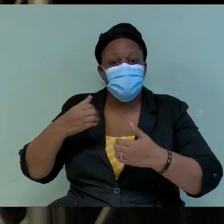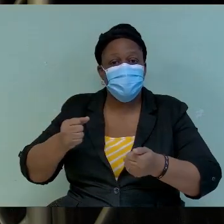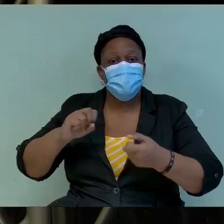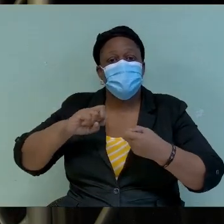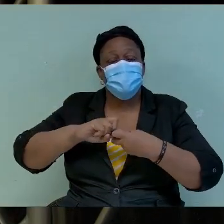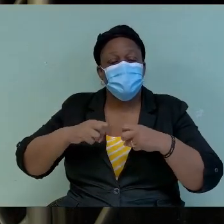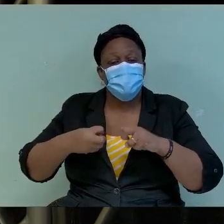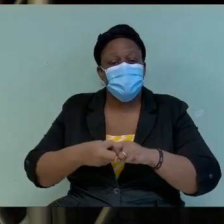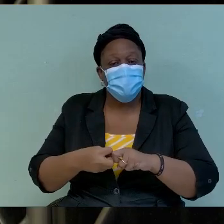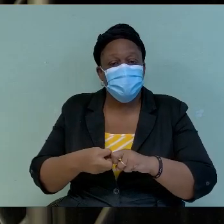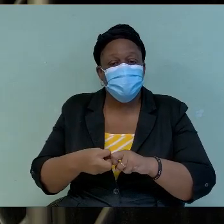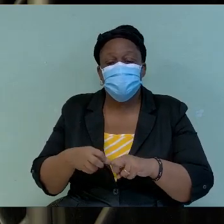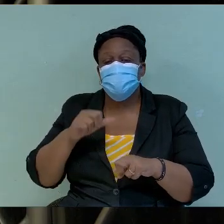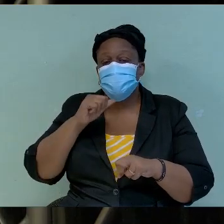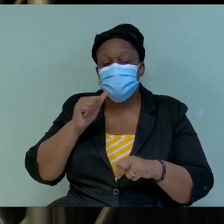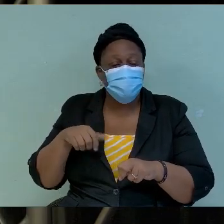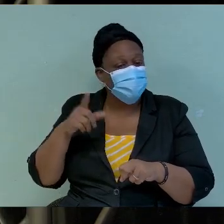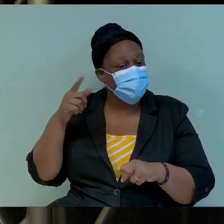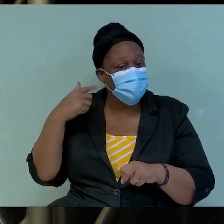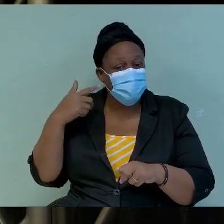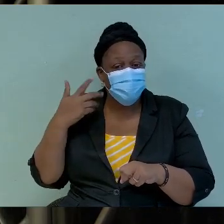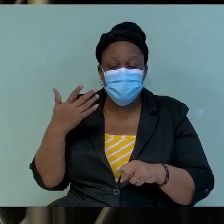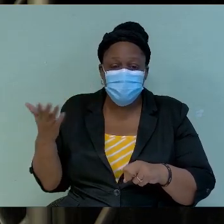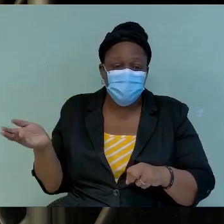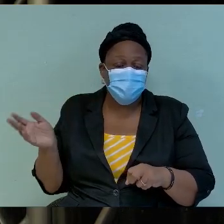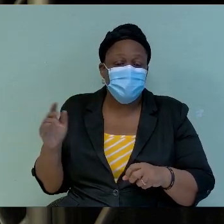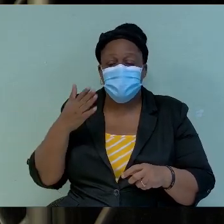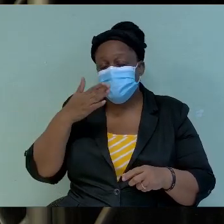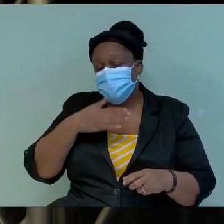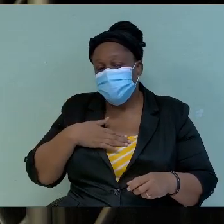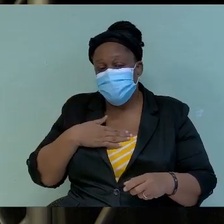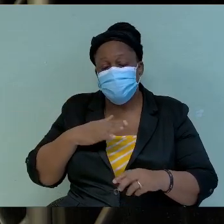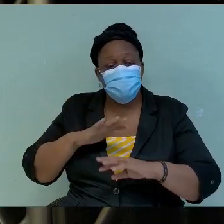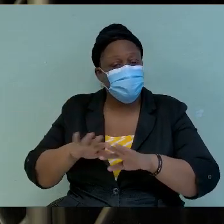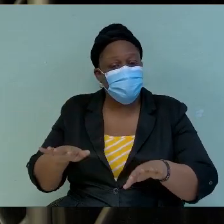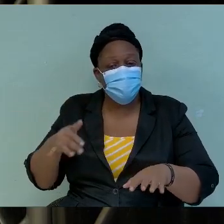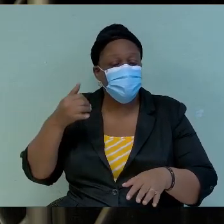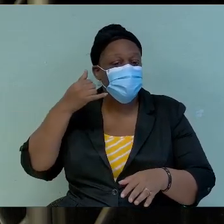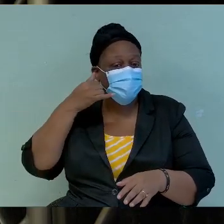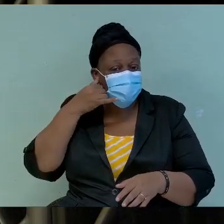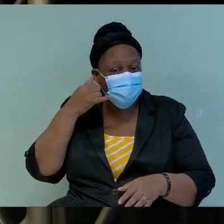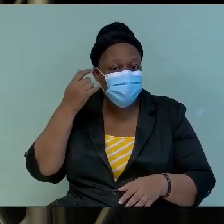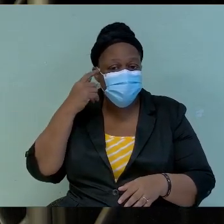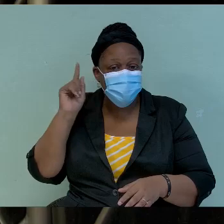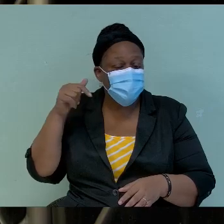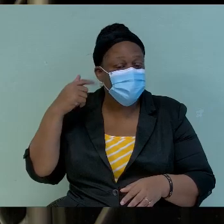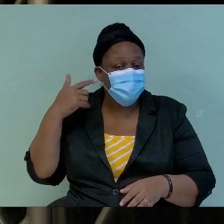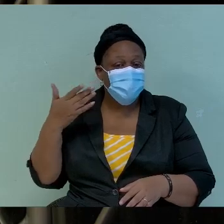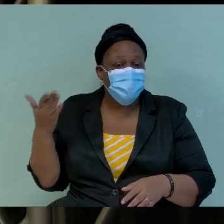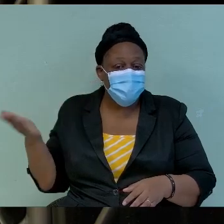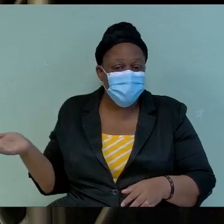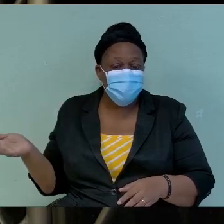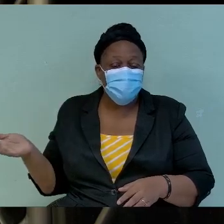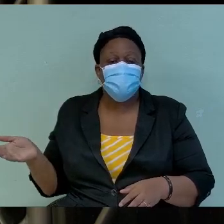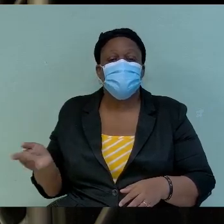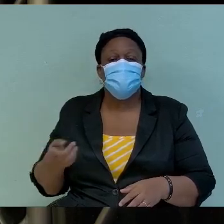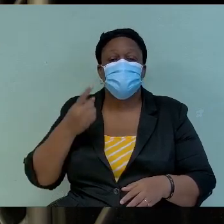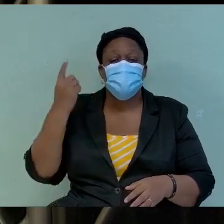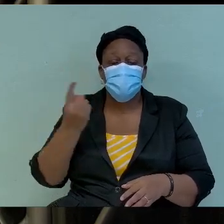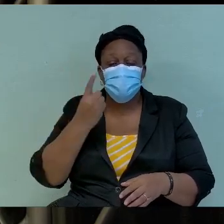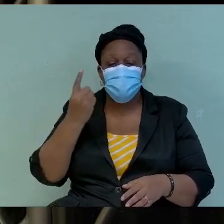it's a health-related hotline, and I am asking you to please understand this and use the 311